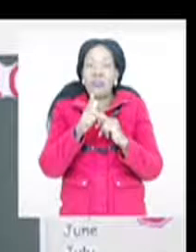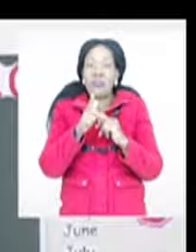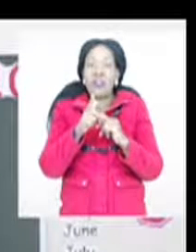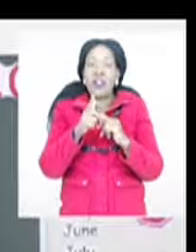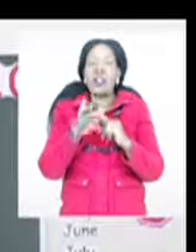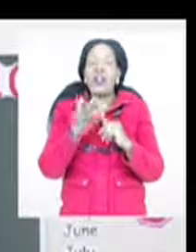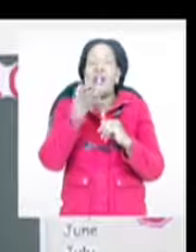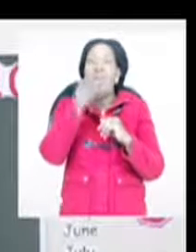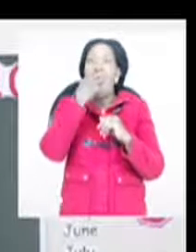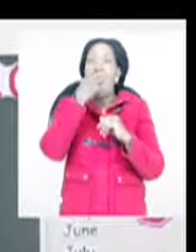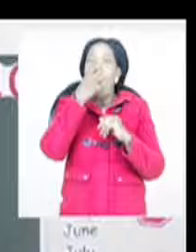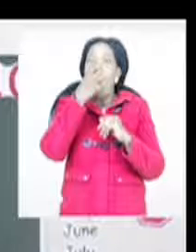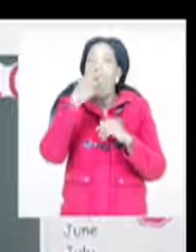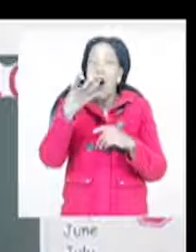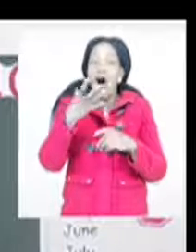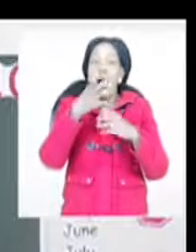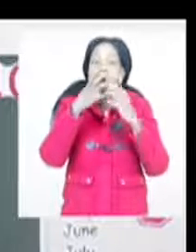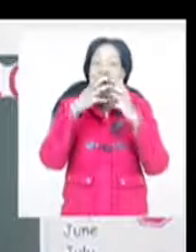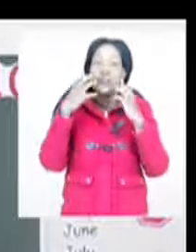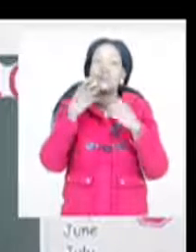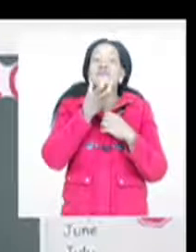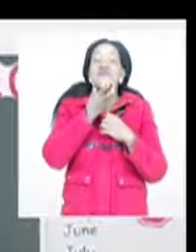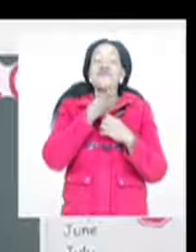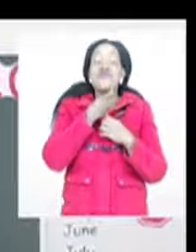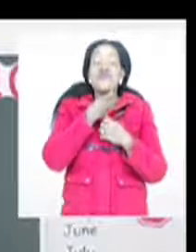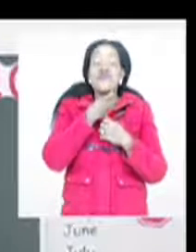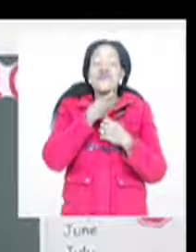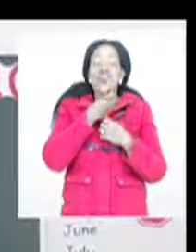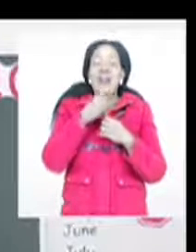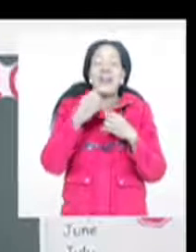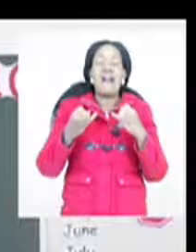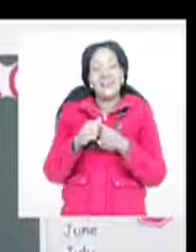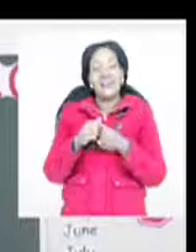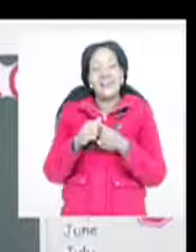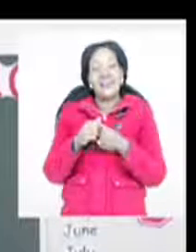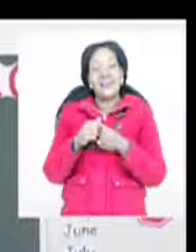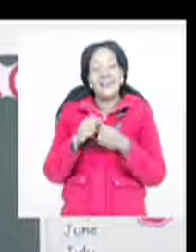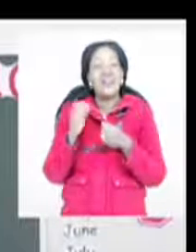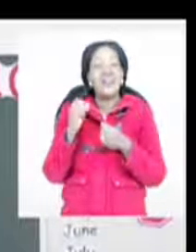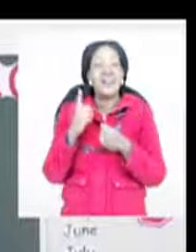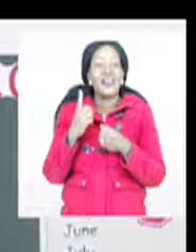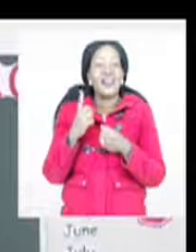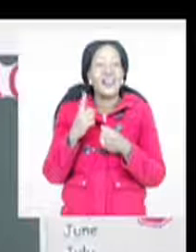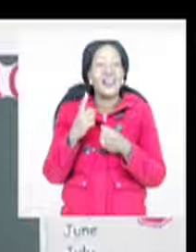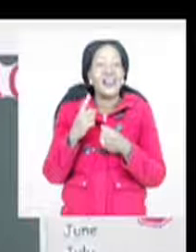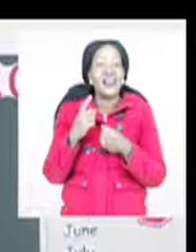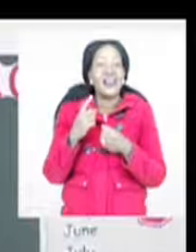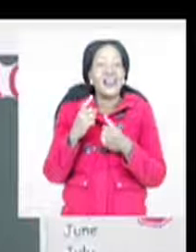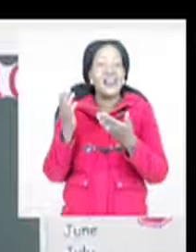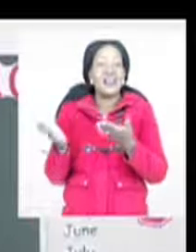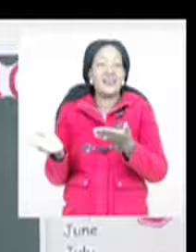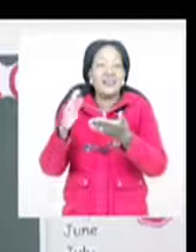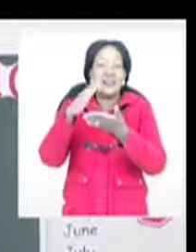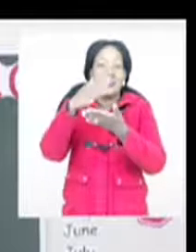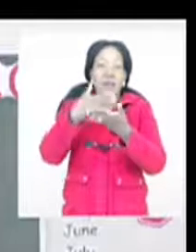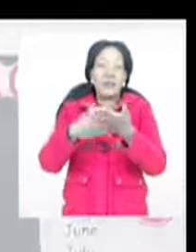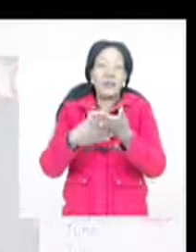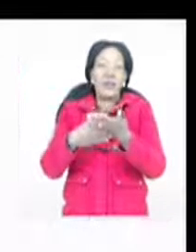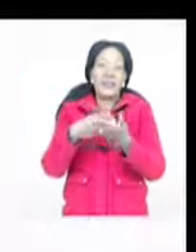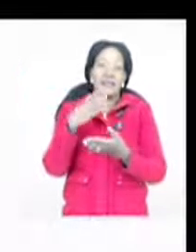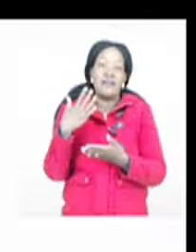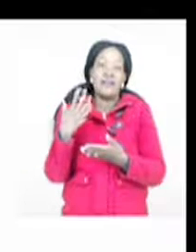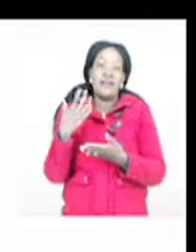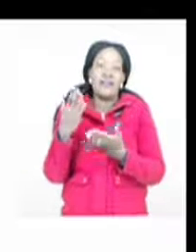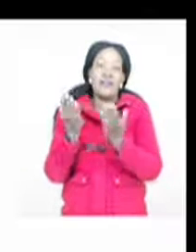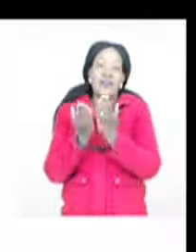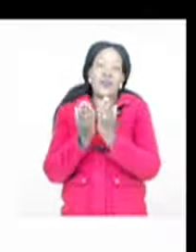bubble in his throat. Oh wow, I hope you enjoyed that poem. Okay, so now let's turn to page 5 in our